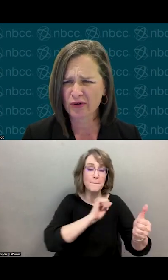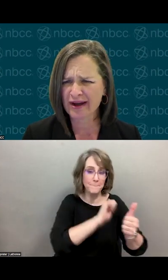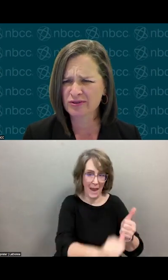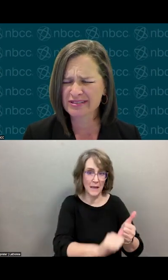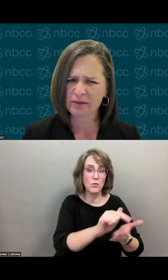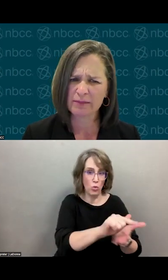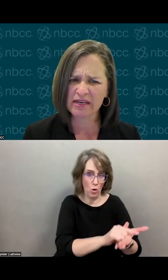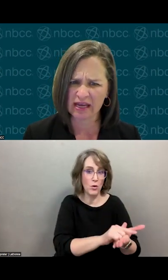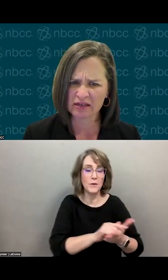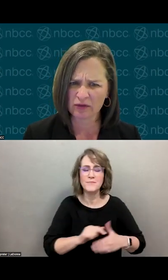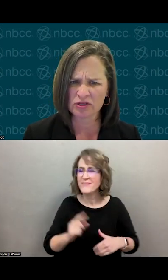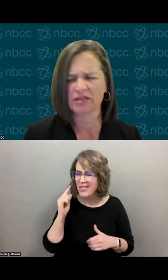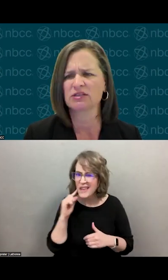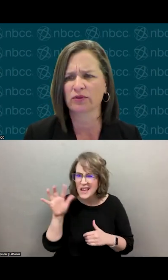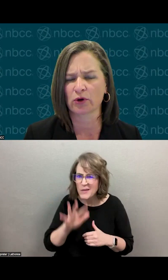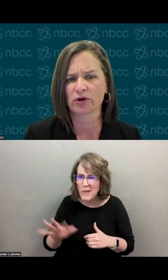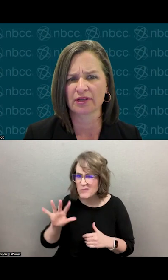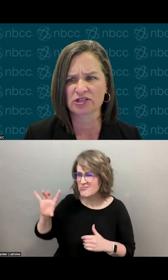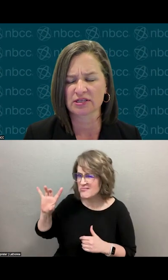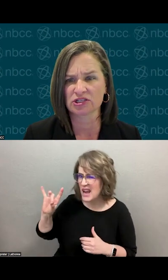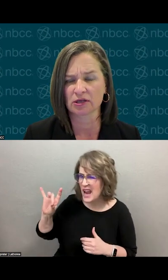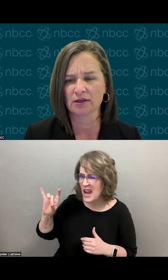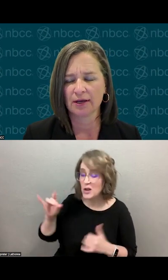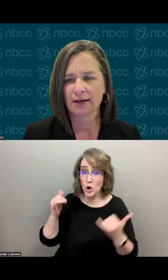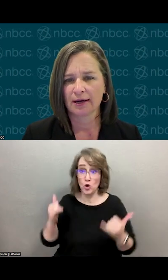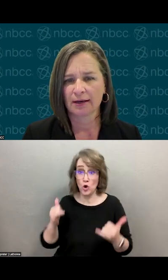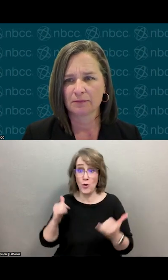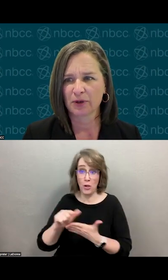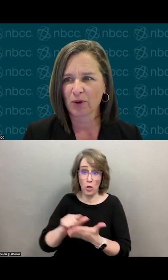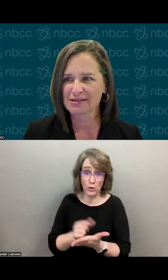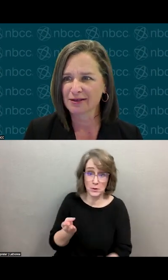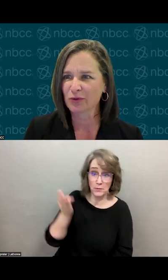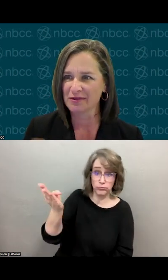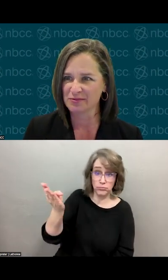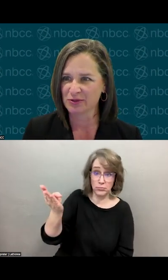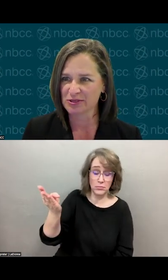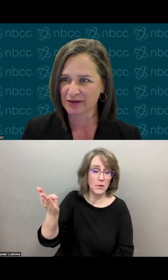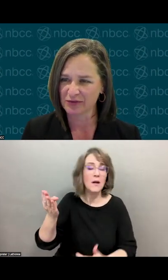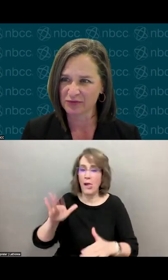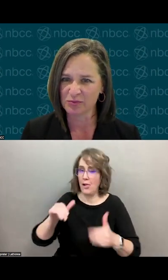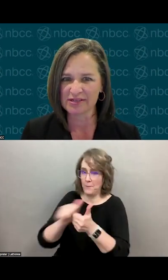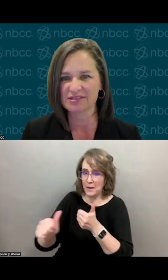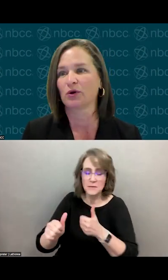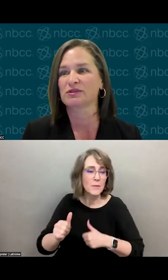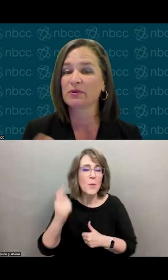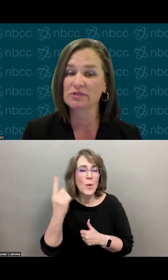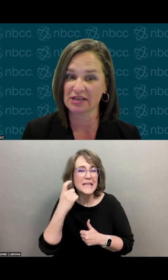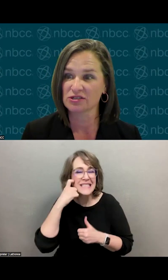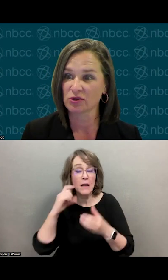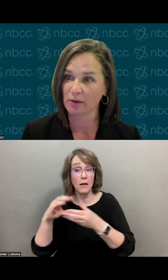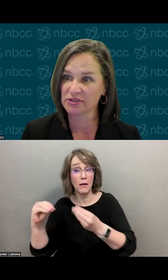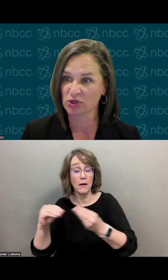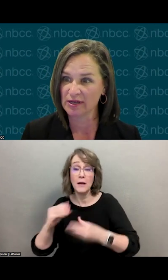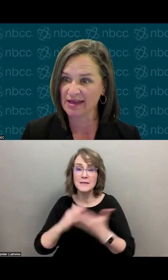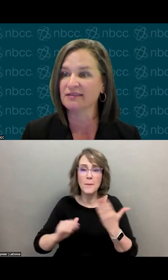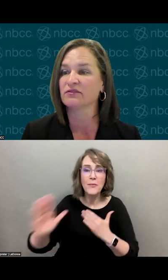There are around, I think, maybe 8 other states with current legislation. But as another one of the speakers said a few minutes ago, some of those sessions